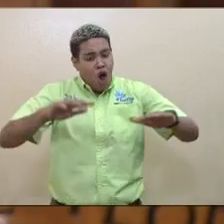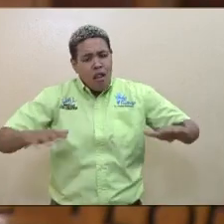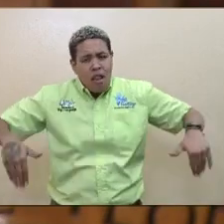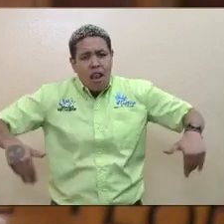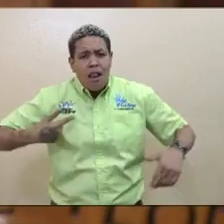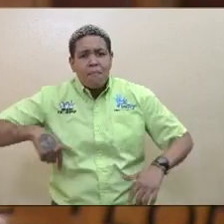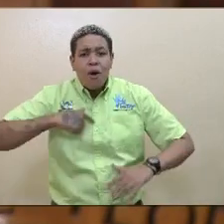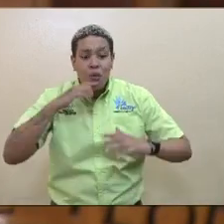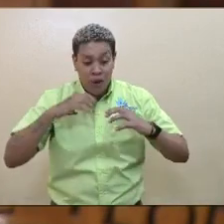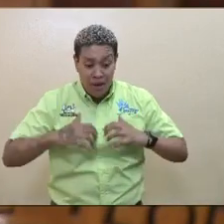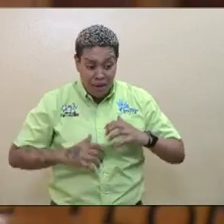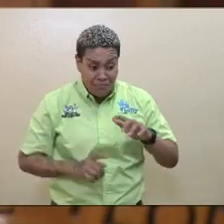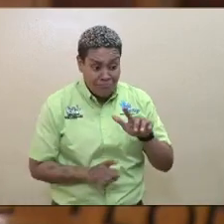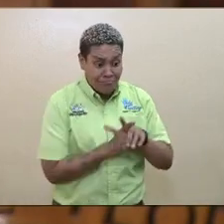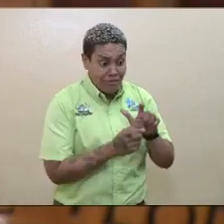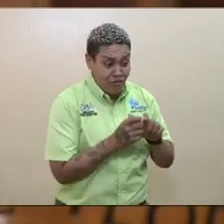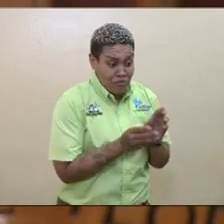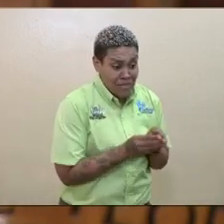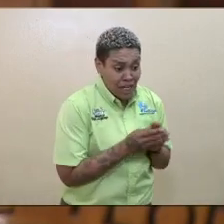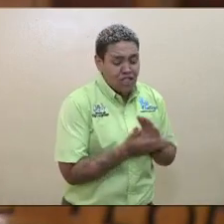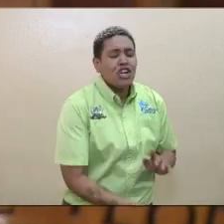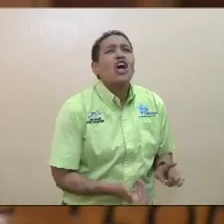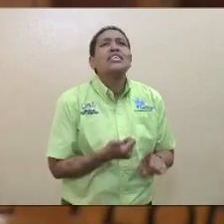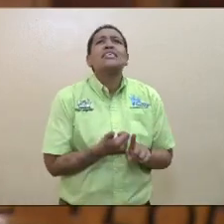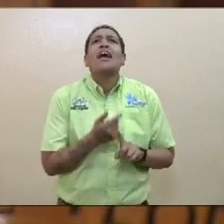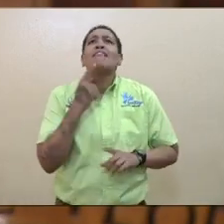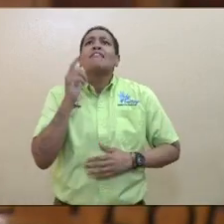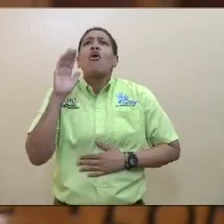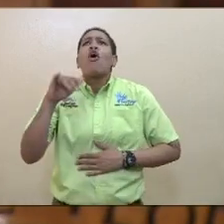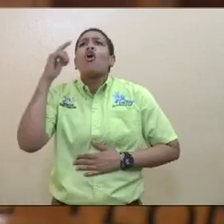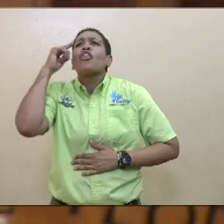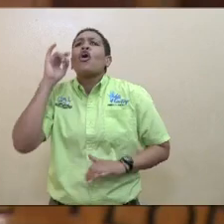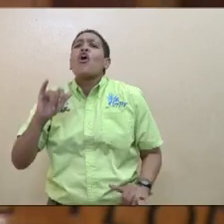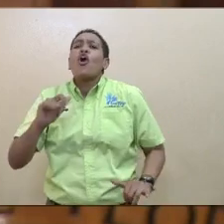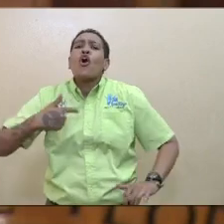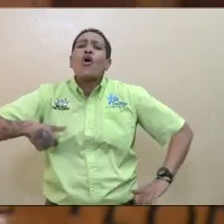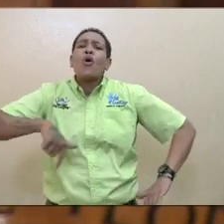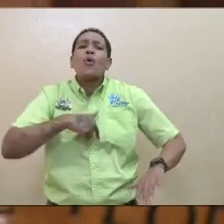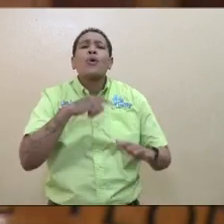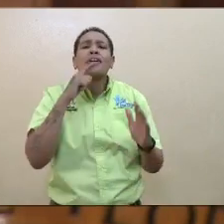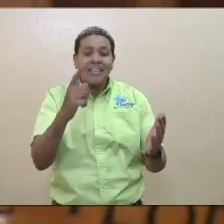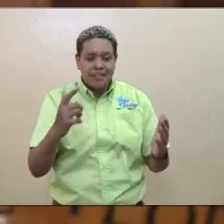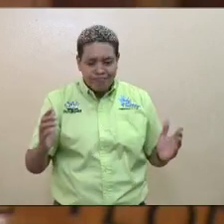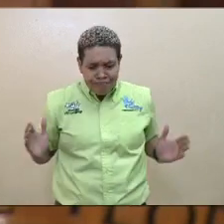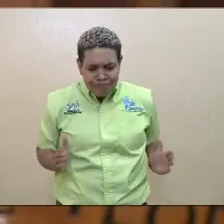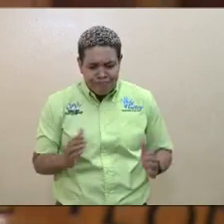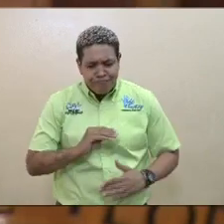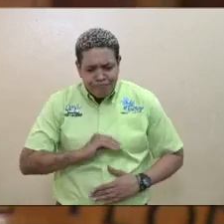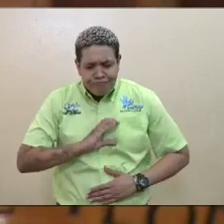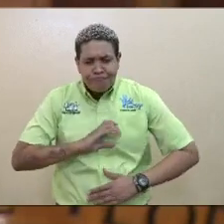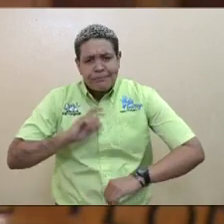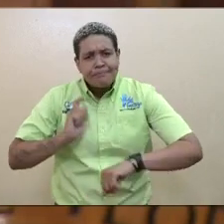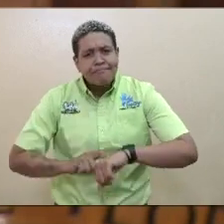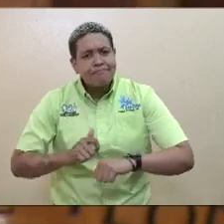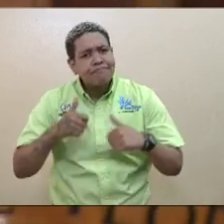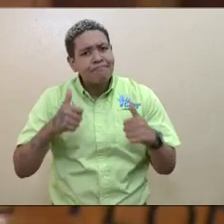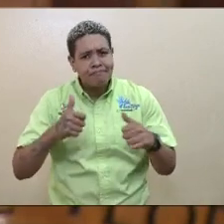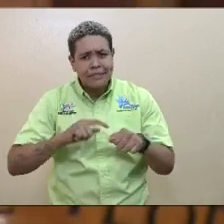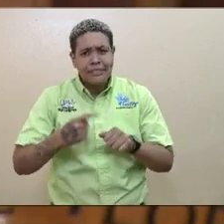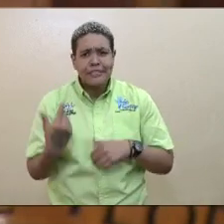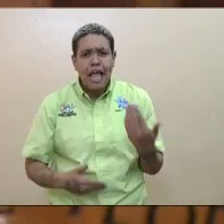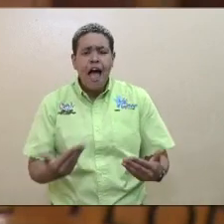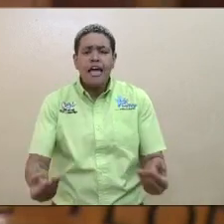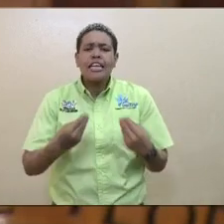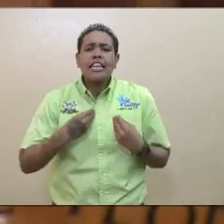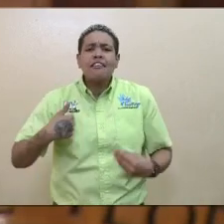we emerged from the session all thinking that we're off to an encouraging start. It gives